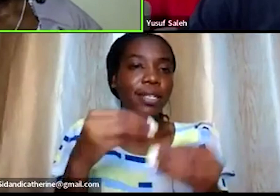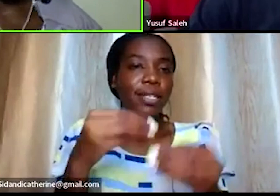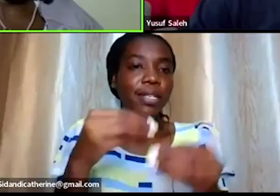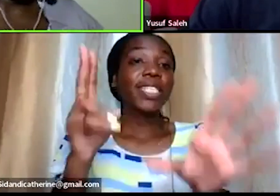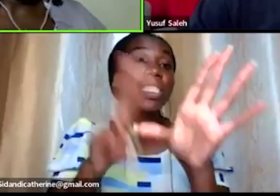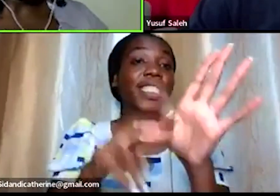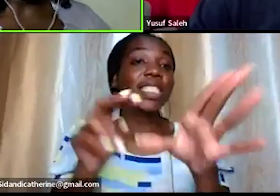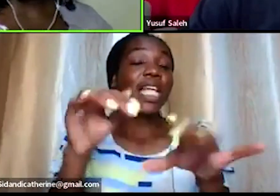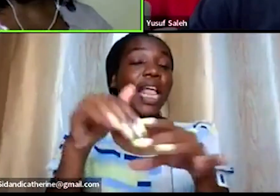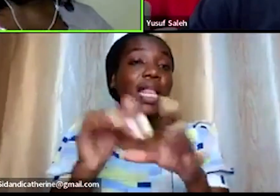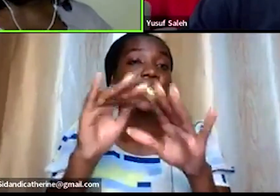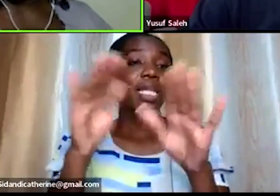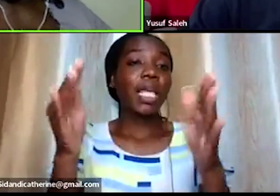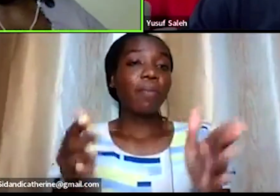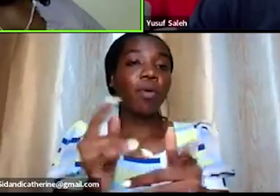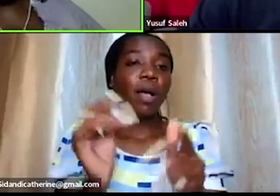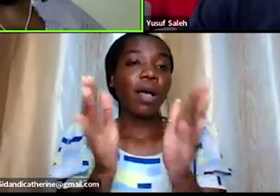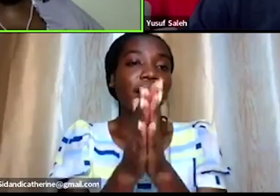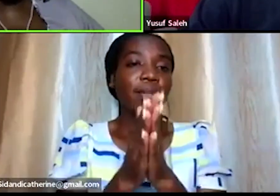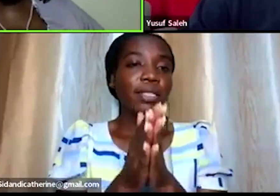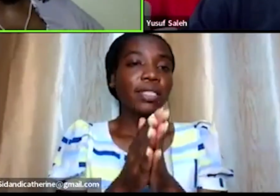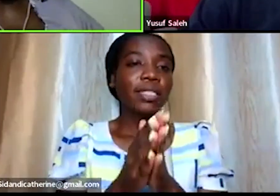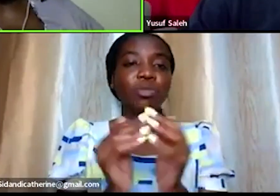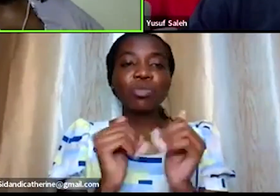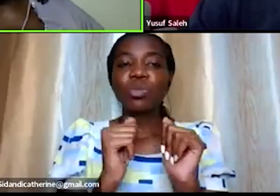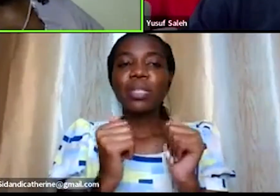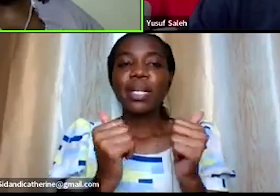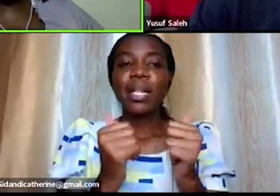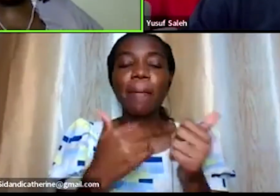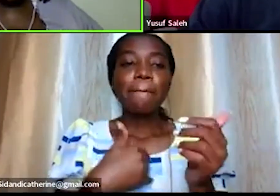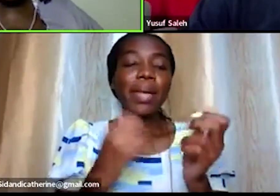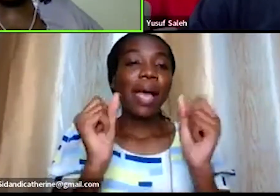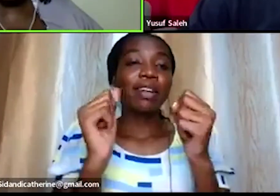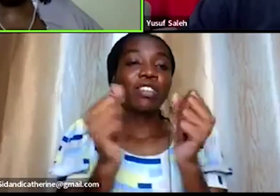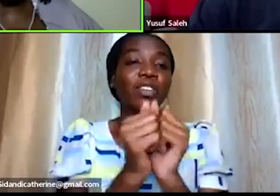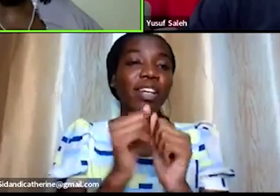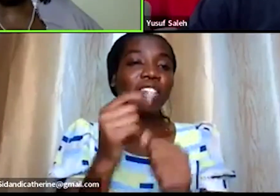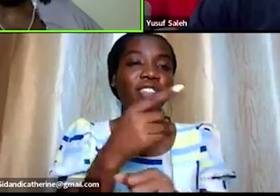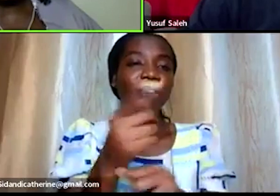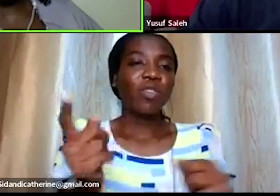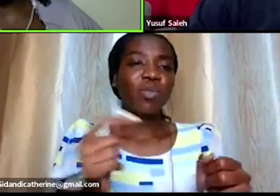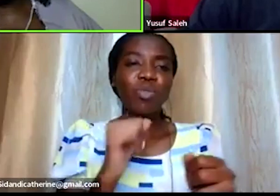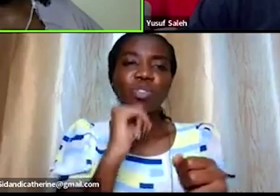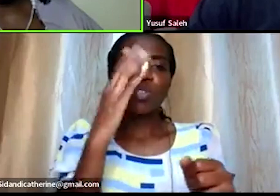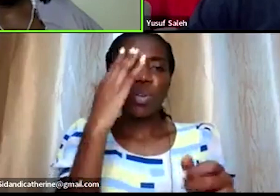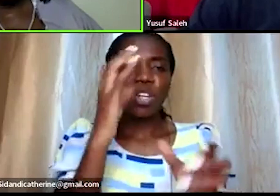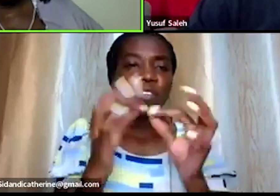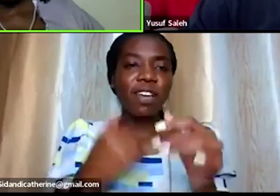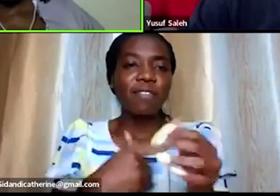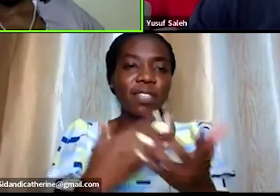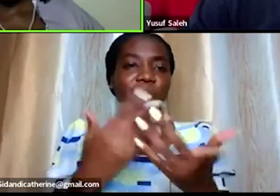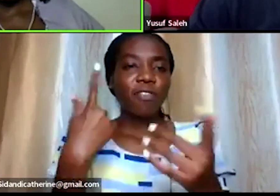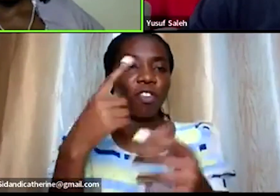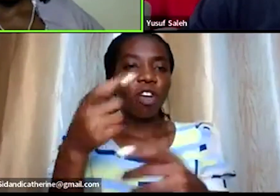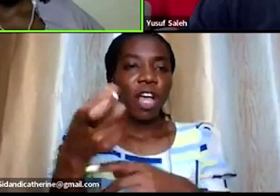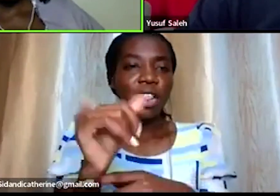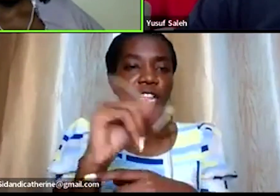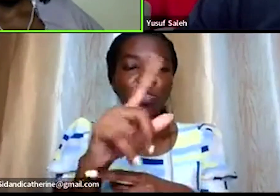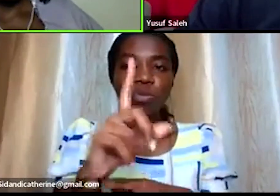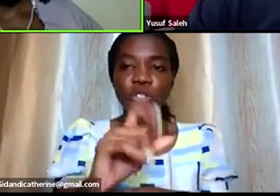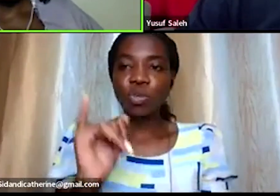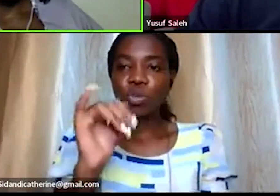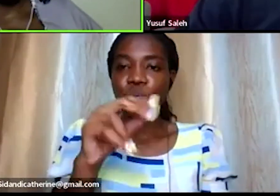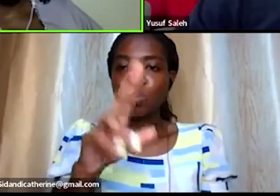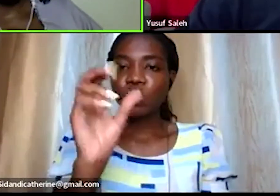table. Well, that I agree. I don't know whether you have something to add to that question, Yusuf.